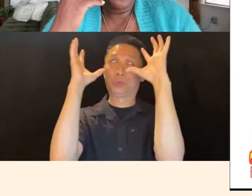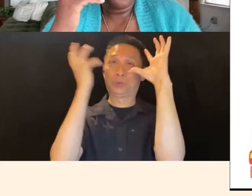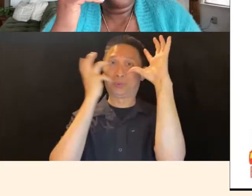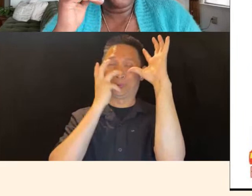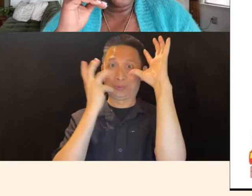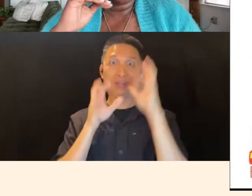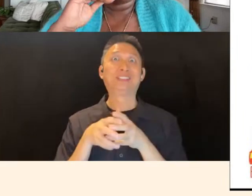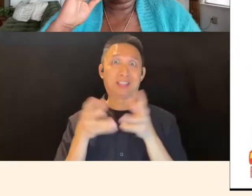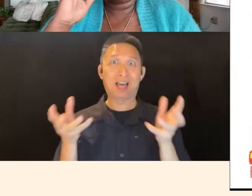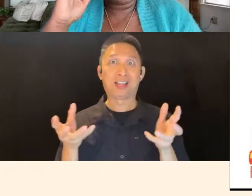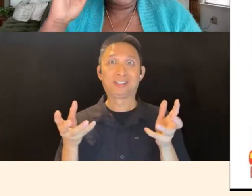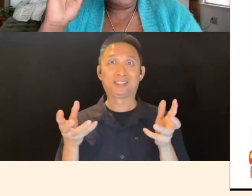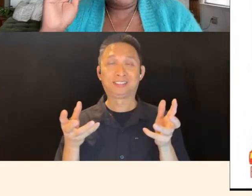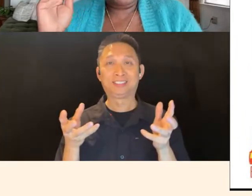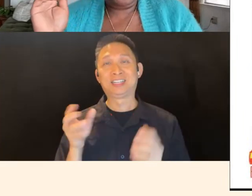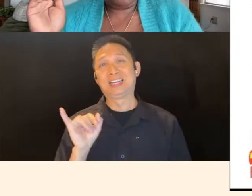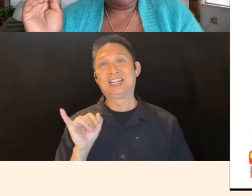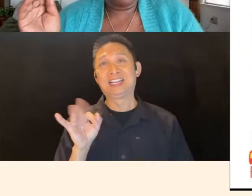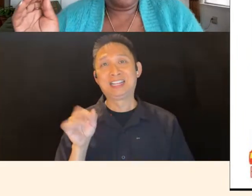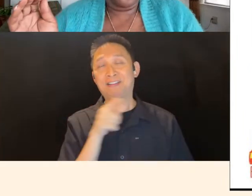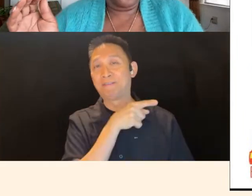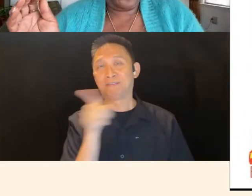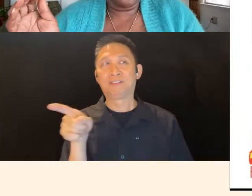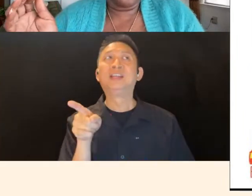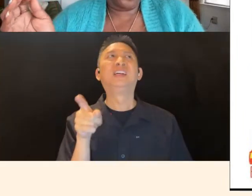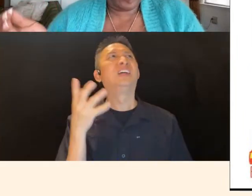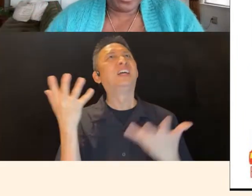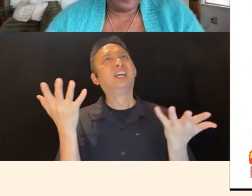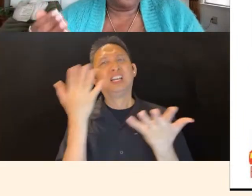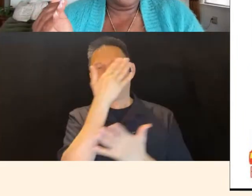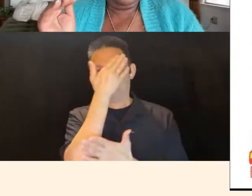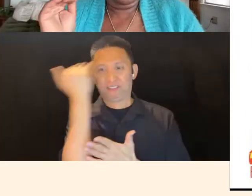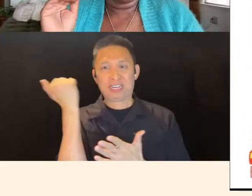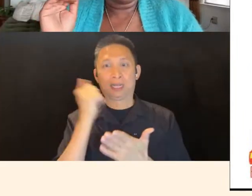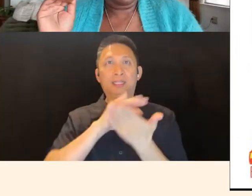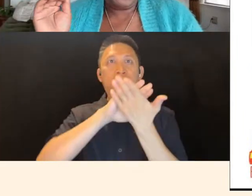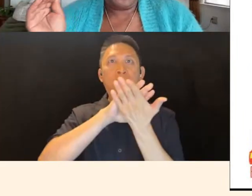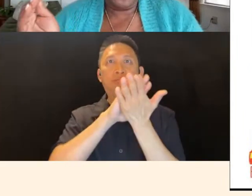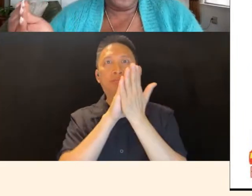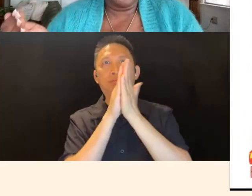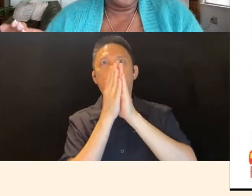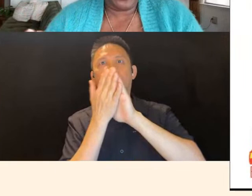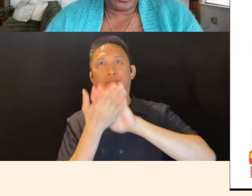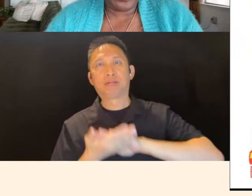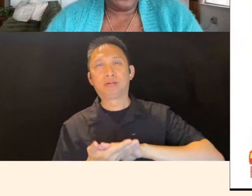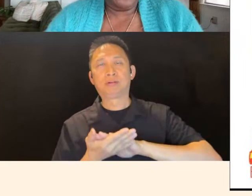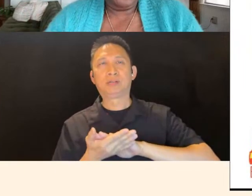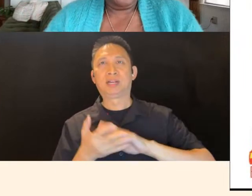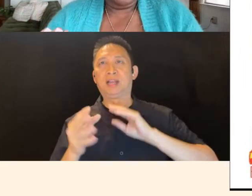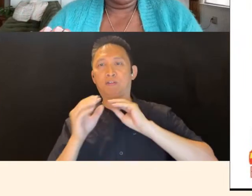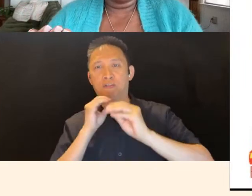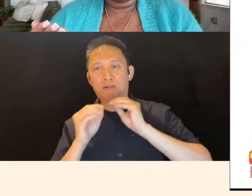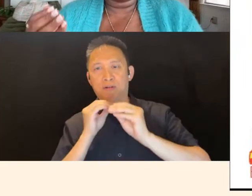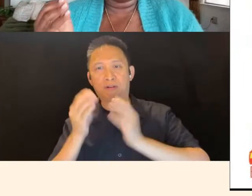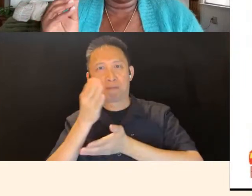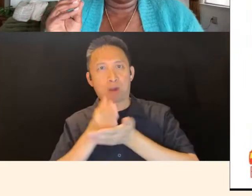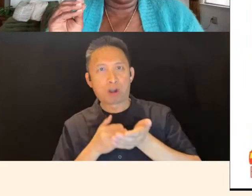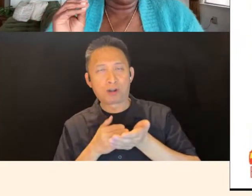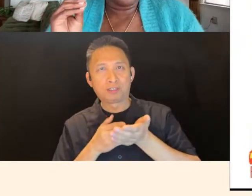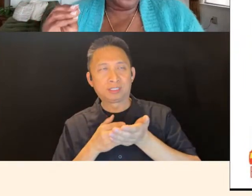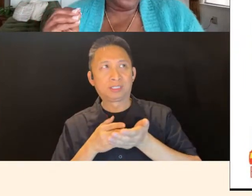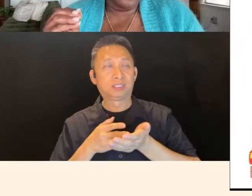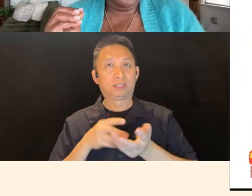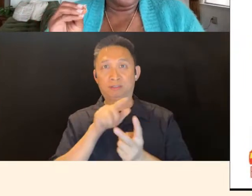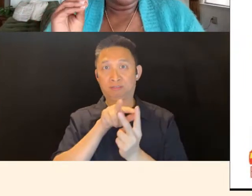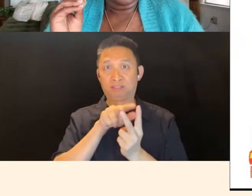you do not fold in the transformative and the reparative design into